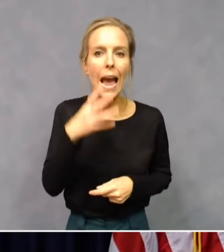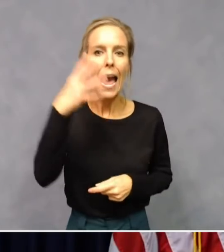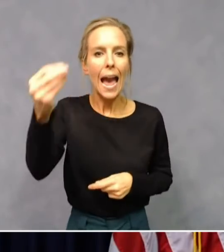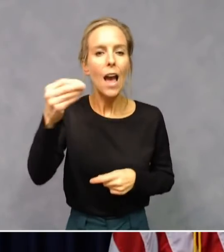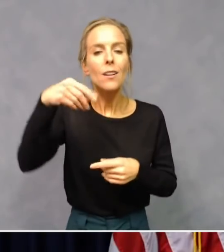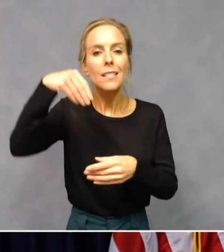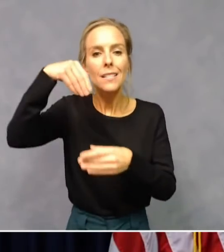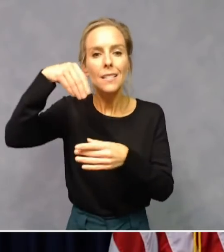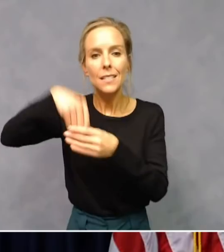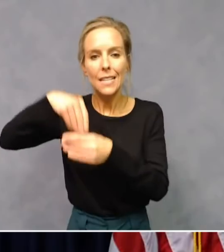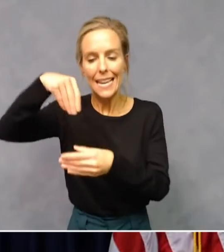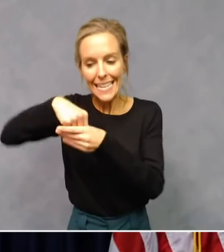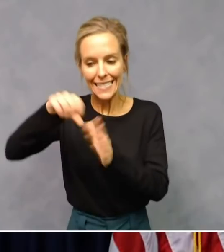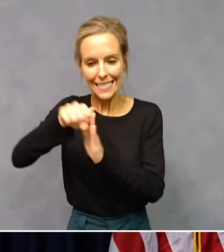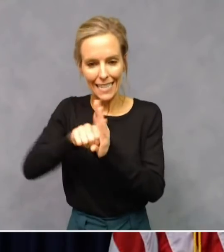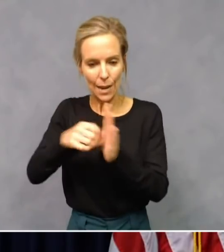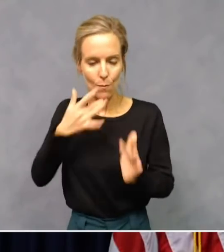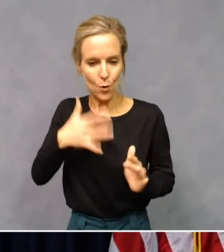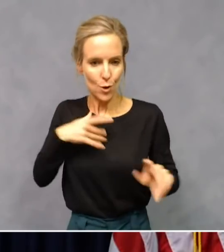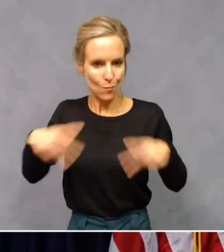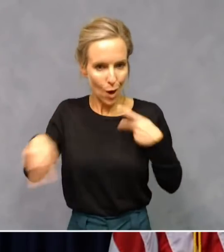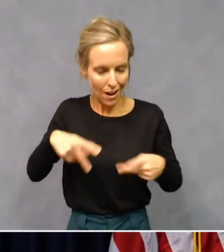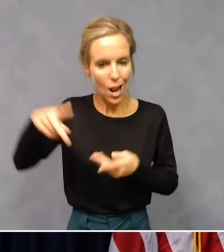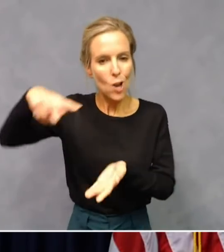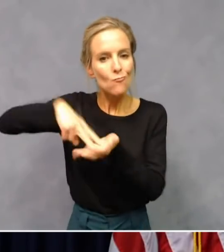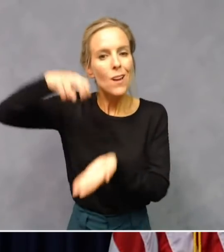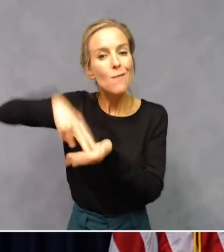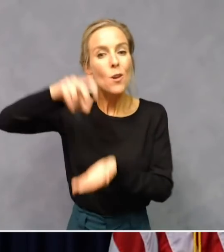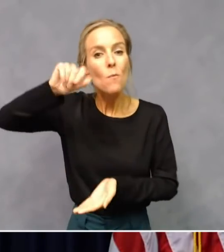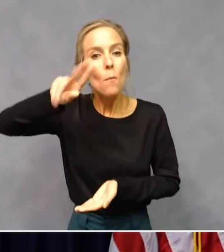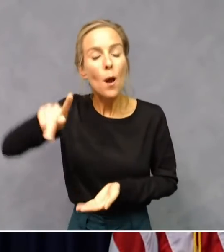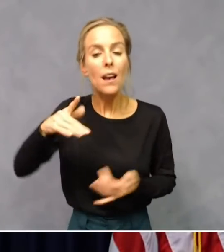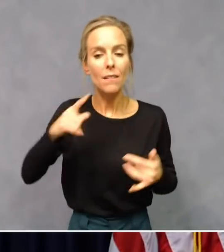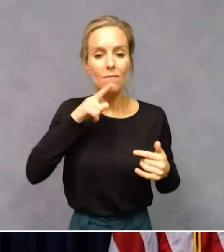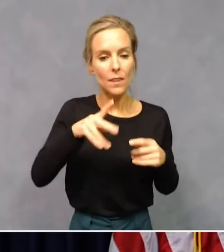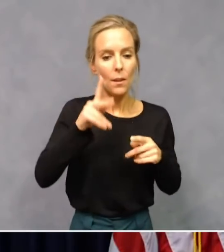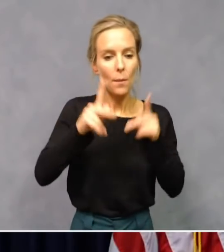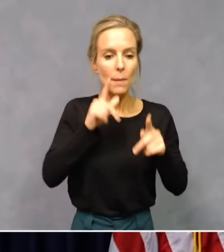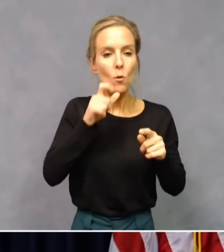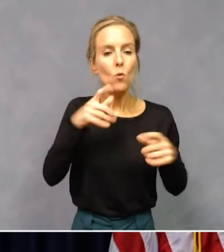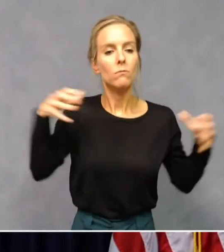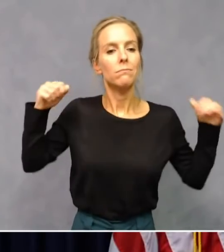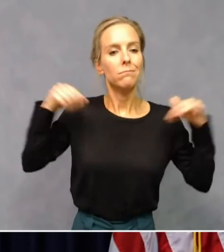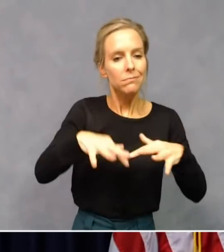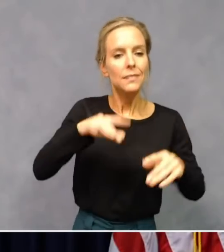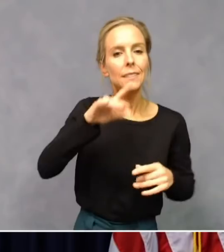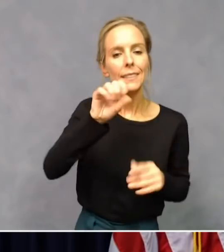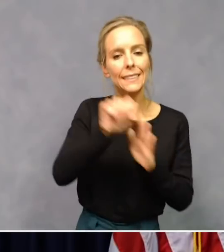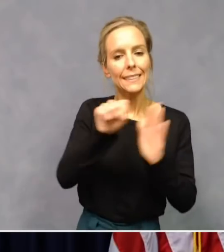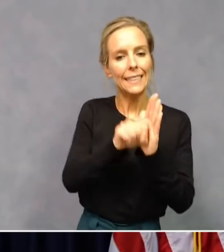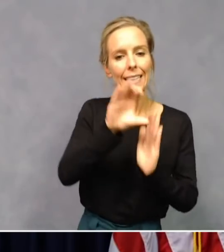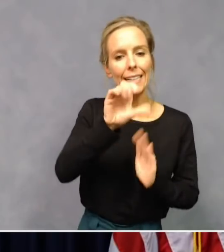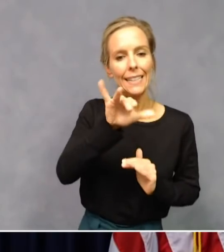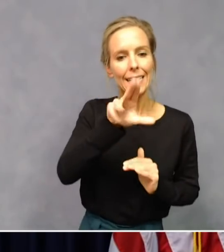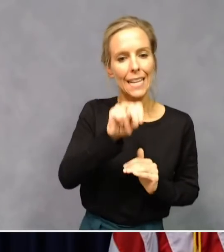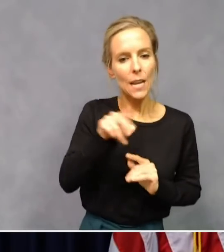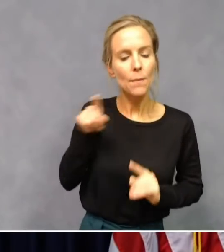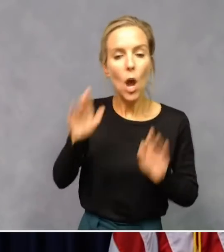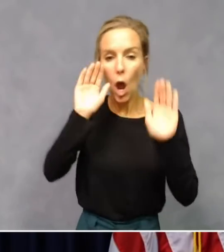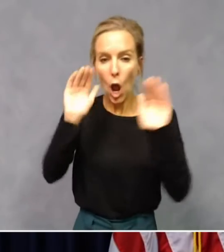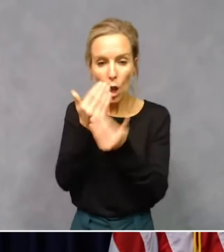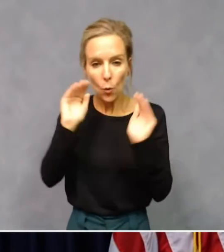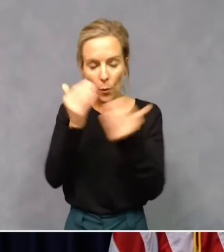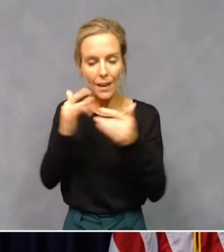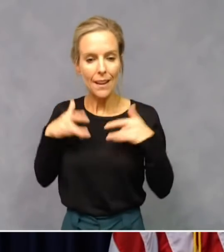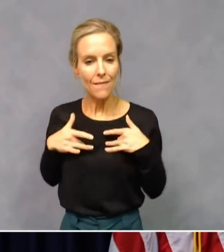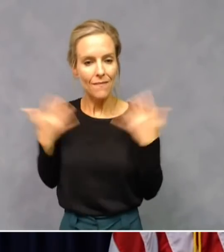birthday parties, families who have met up at an out-of-state cabin, a Halloween haunted trail event, and an out-of-state disaster relief